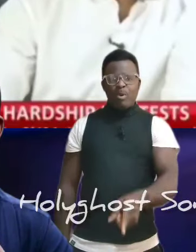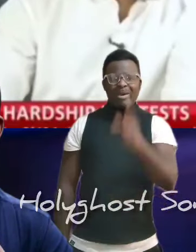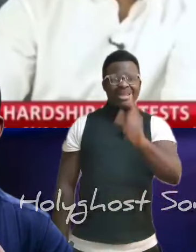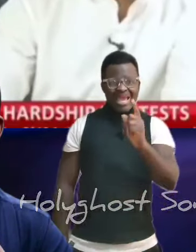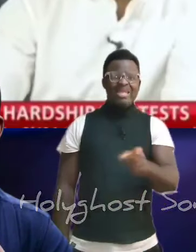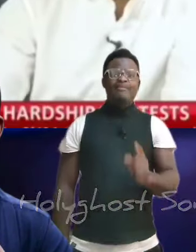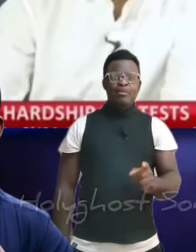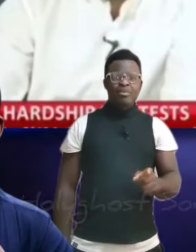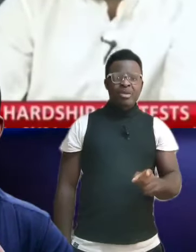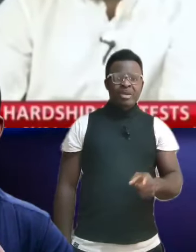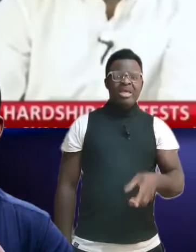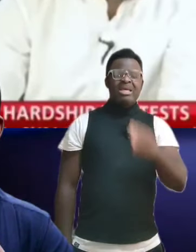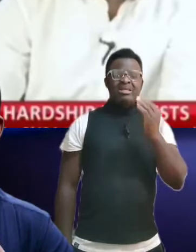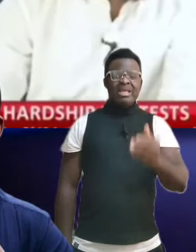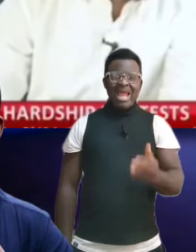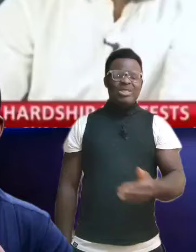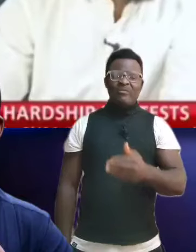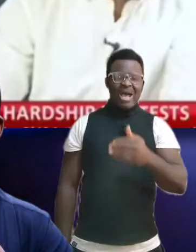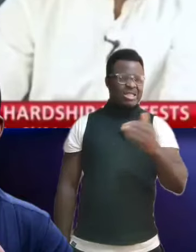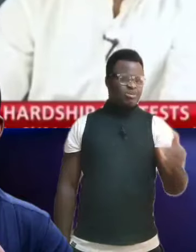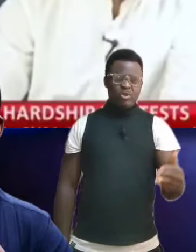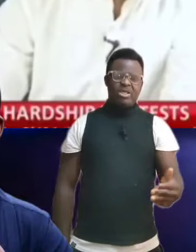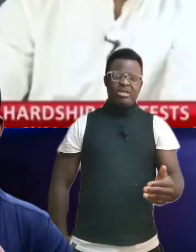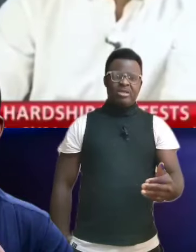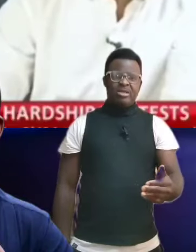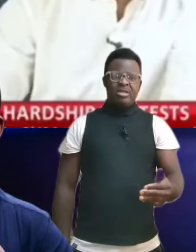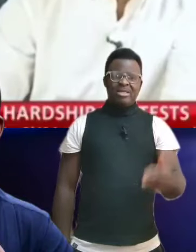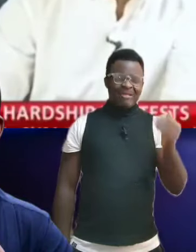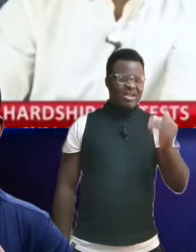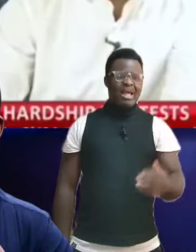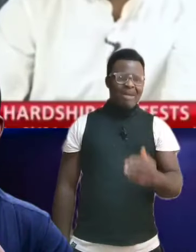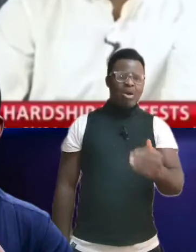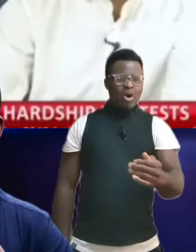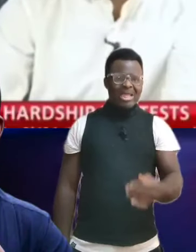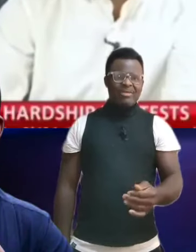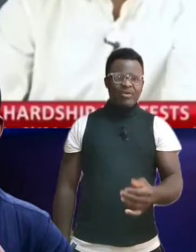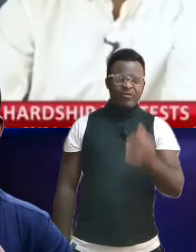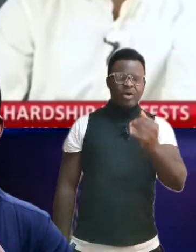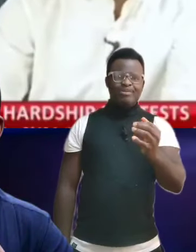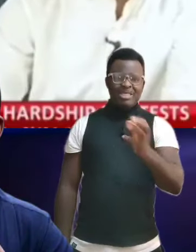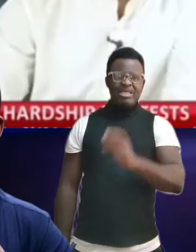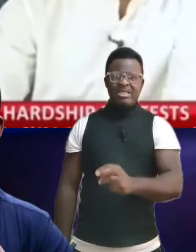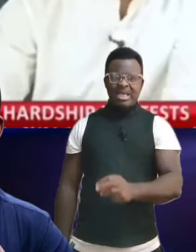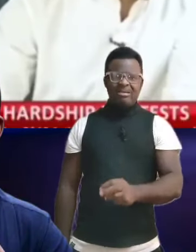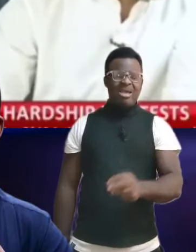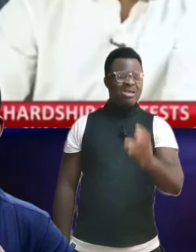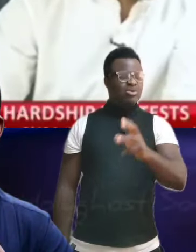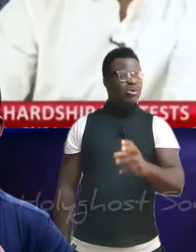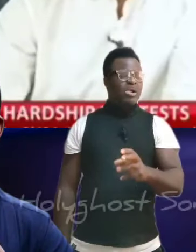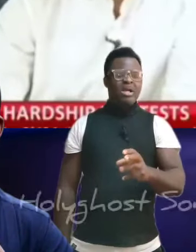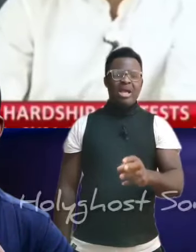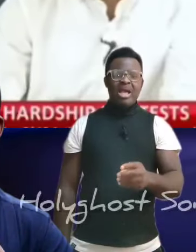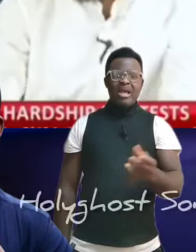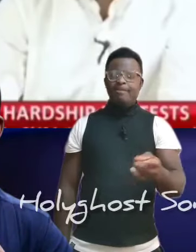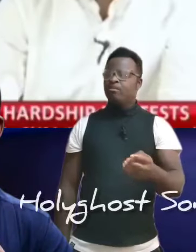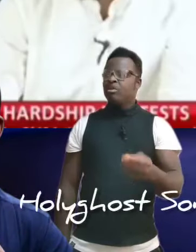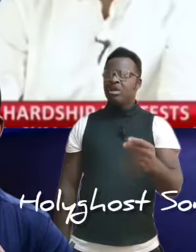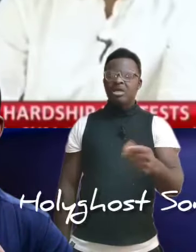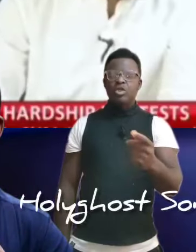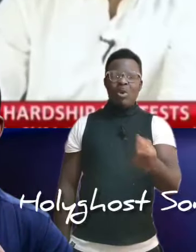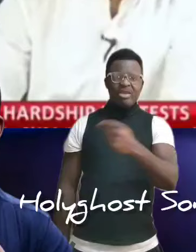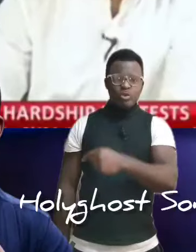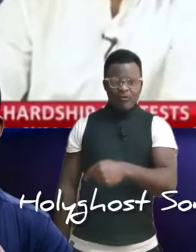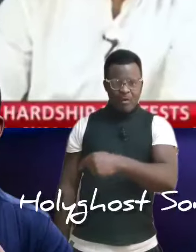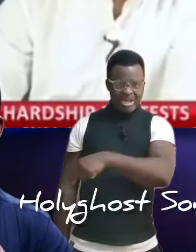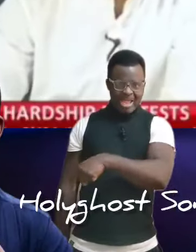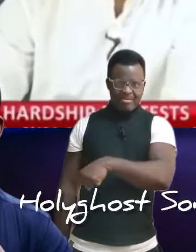this country by terrorists. That does not anger the government. But what angers the government is protest. These guys